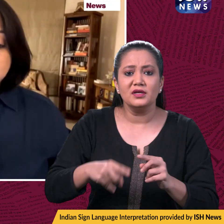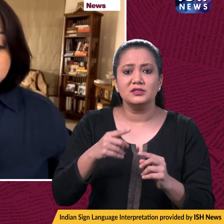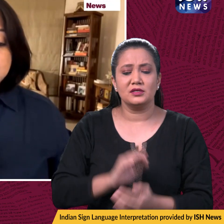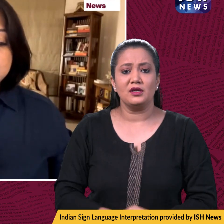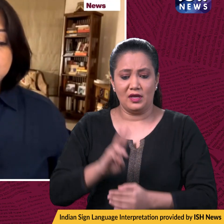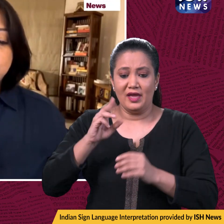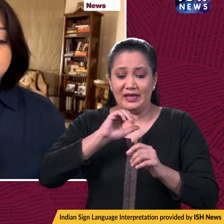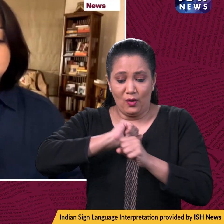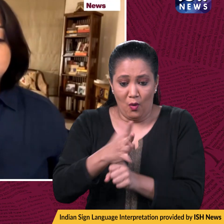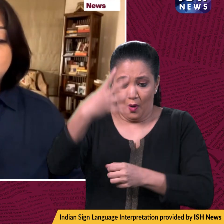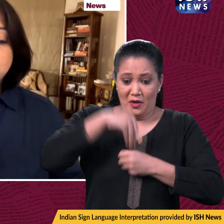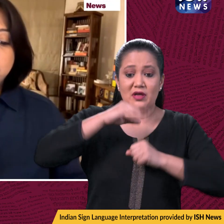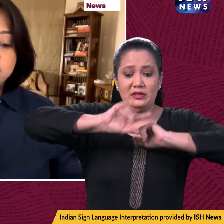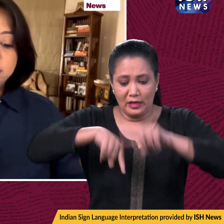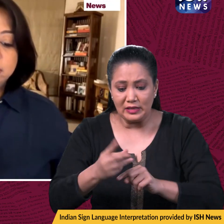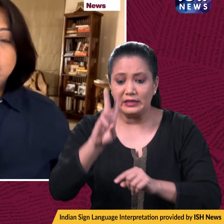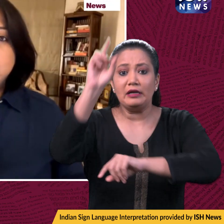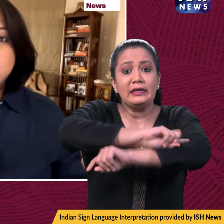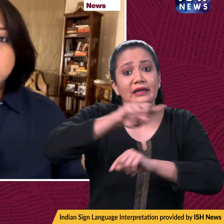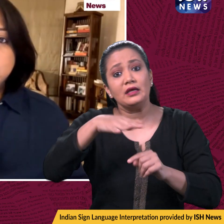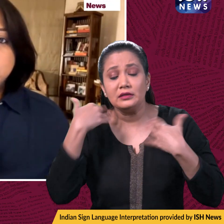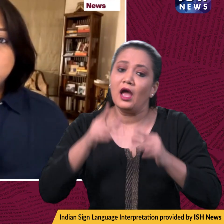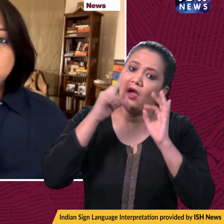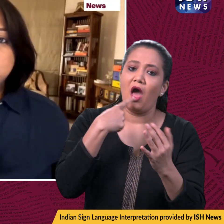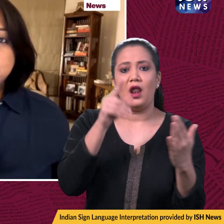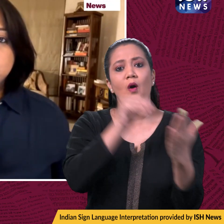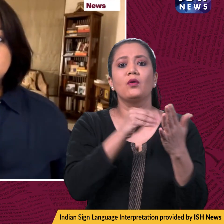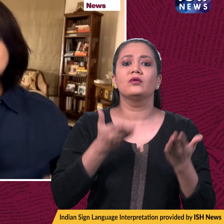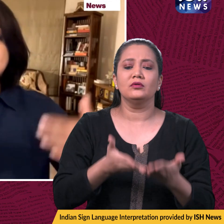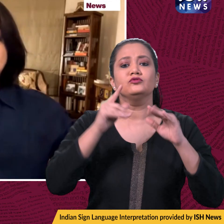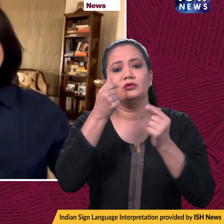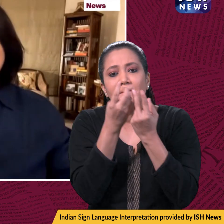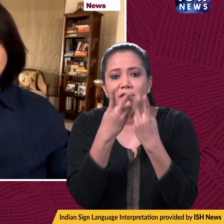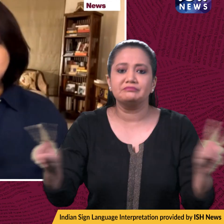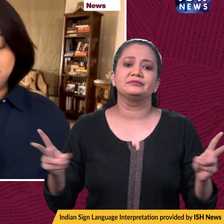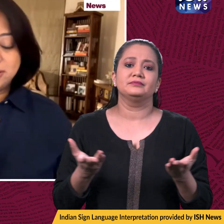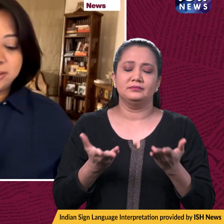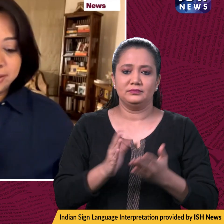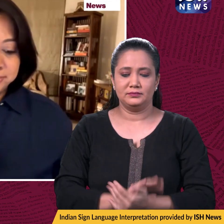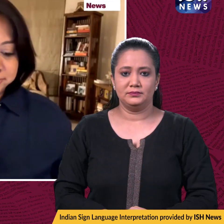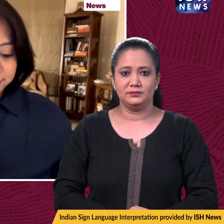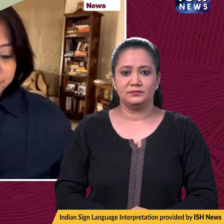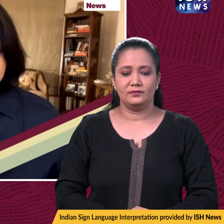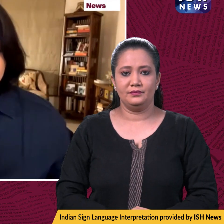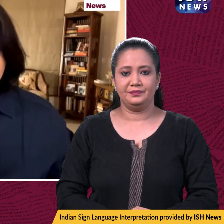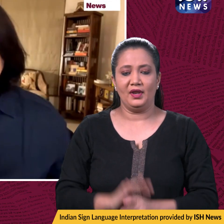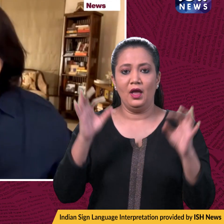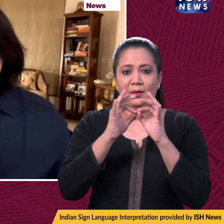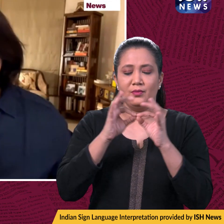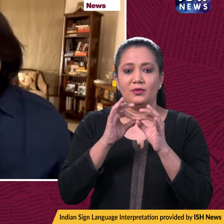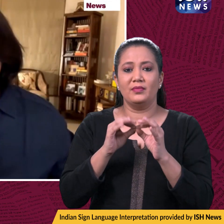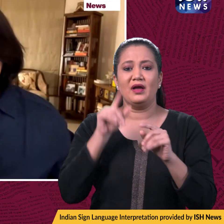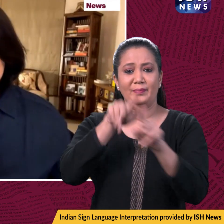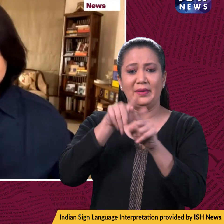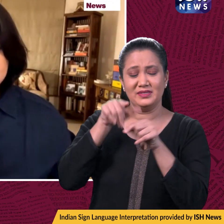that are 30 days of being COVID positive and even having comorbidities. So that number has gone up there.